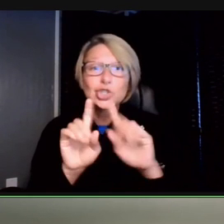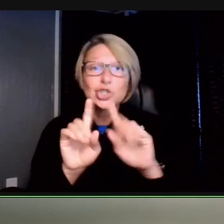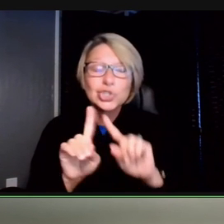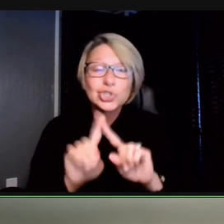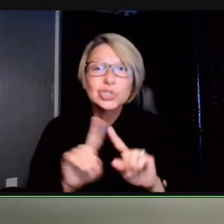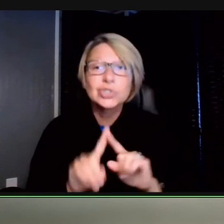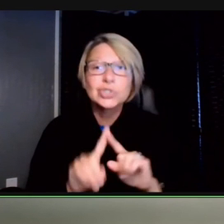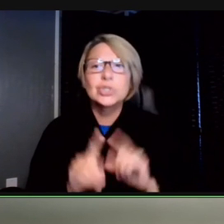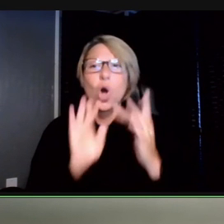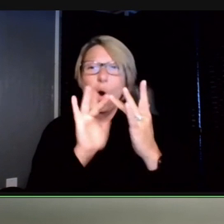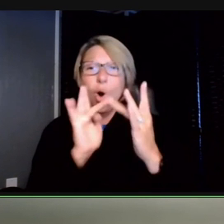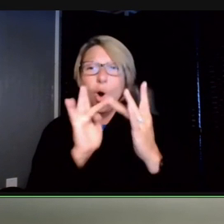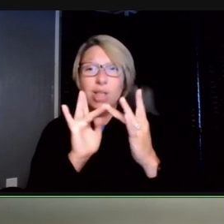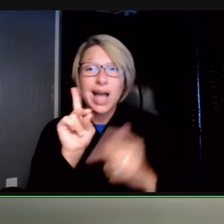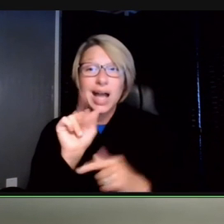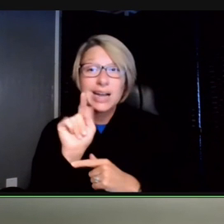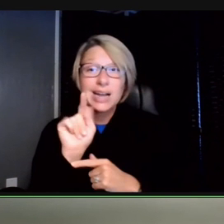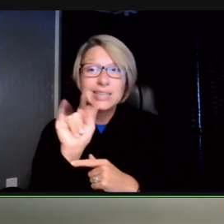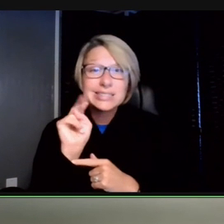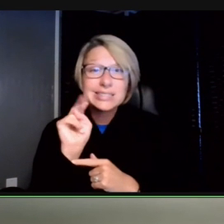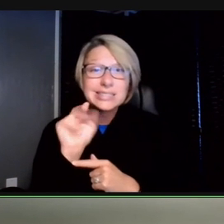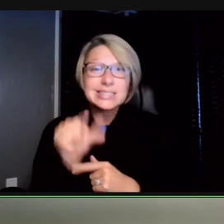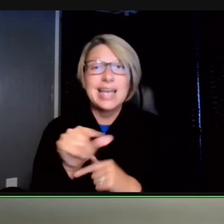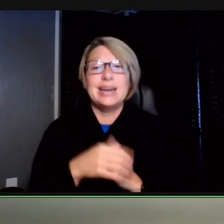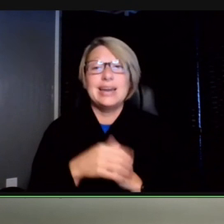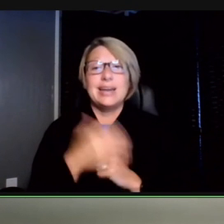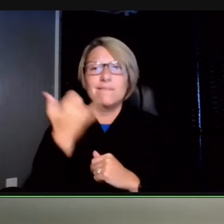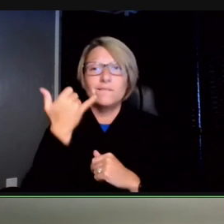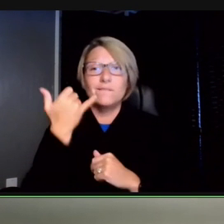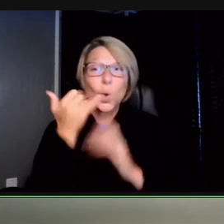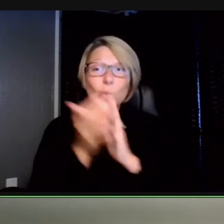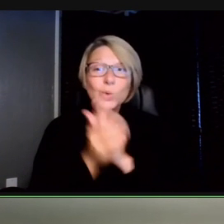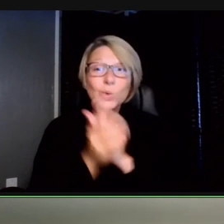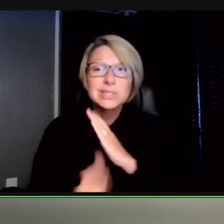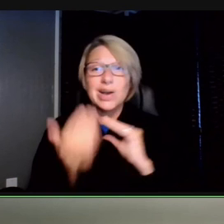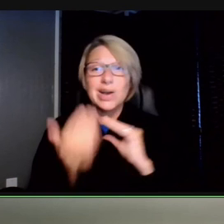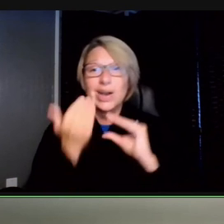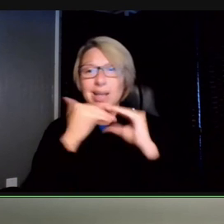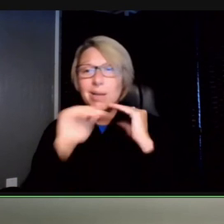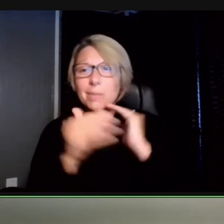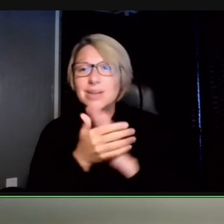dating, phone and email skills, relationship skills,